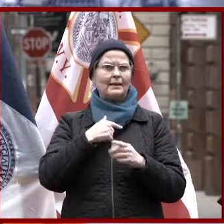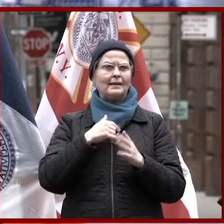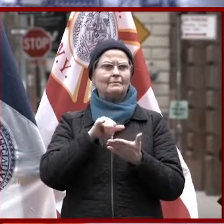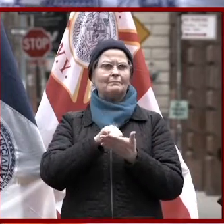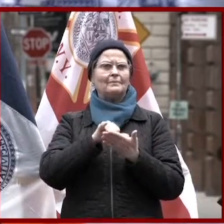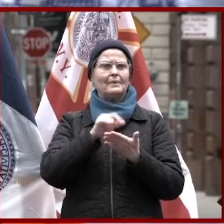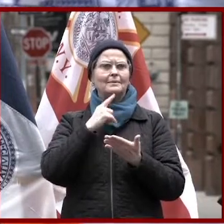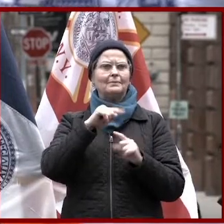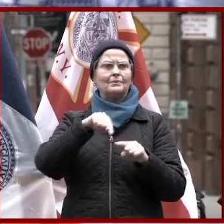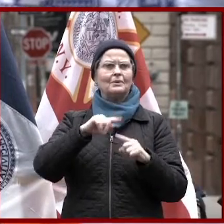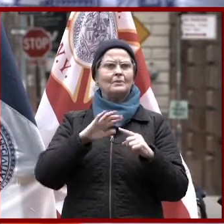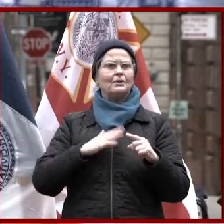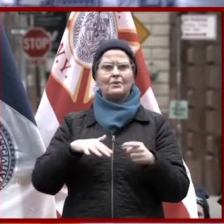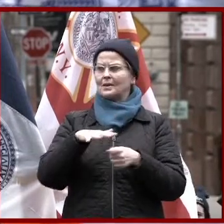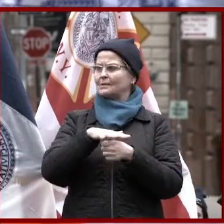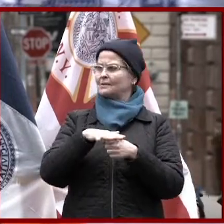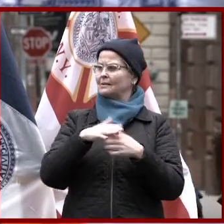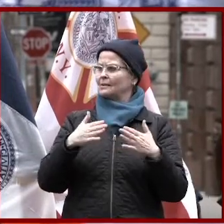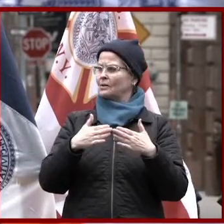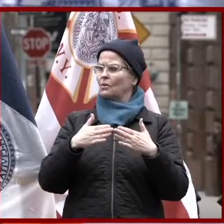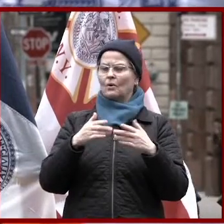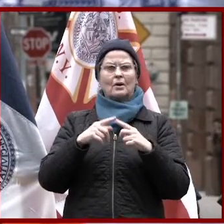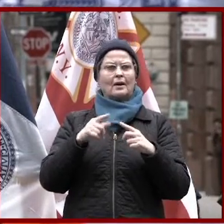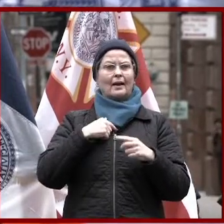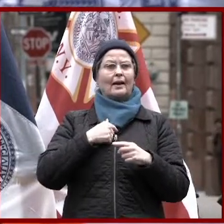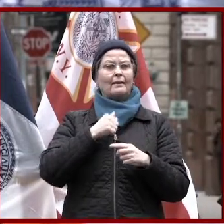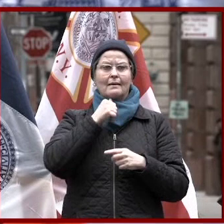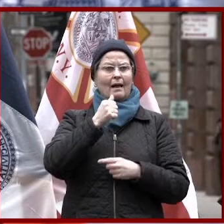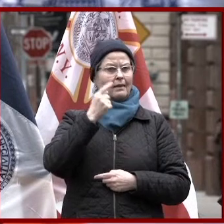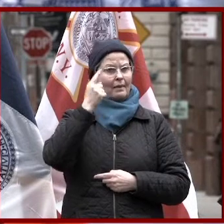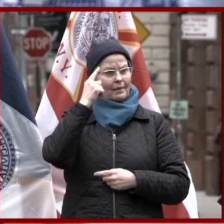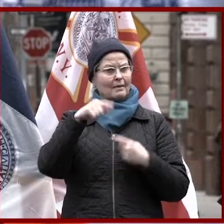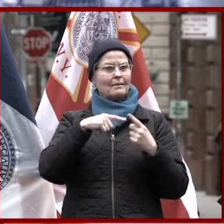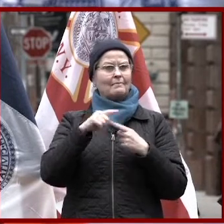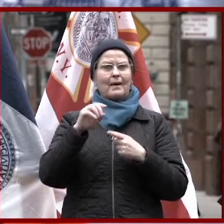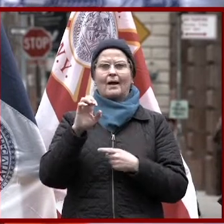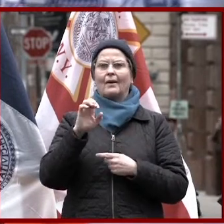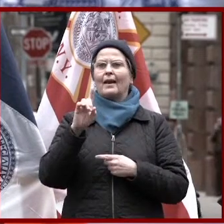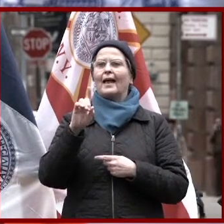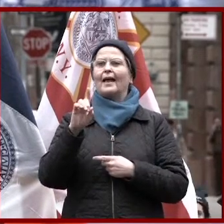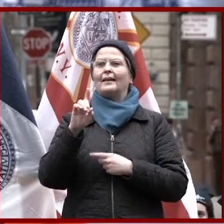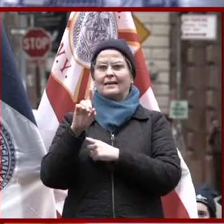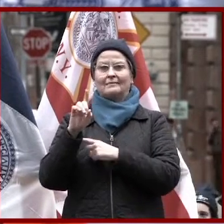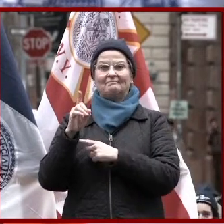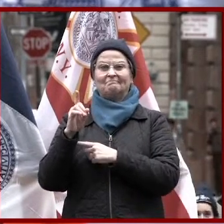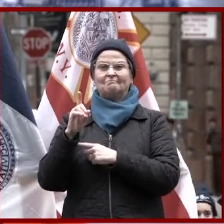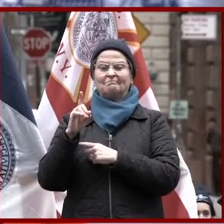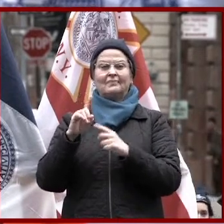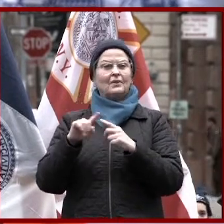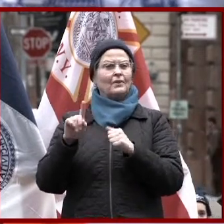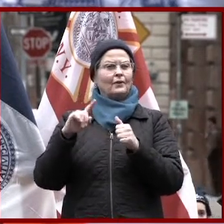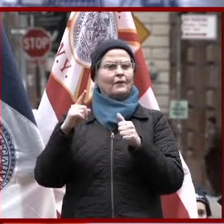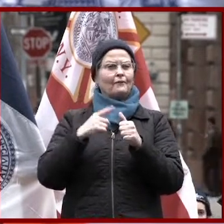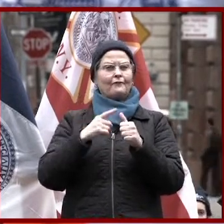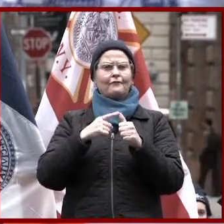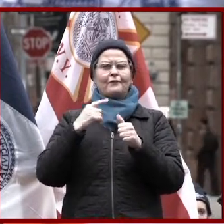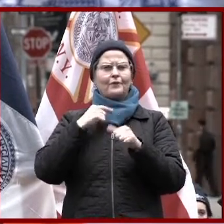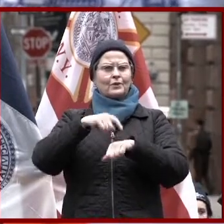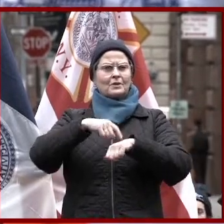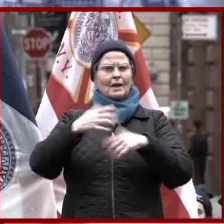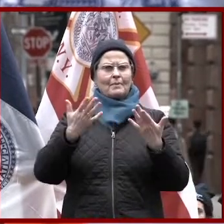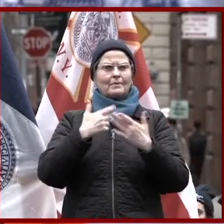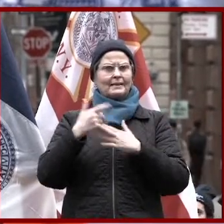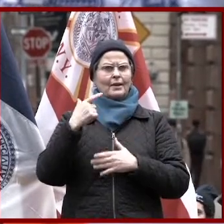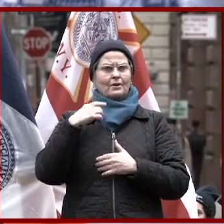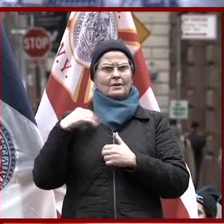spot without thinking about our dear friend, Ed Vargas. In fact, the very first time I was here as Commissioner